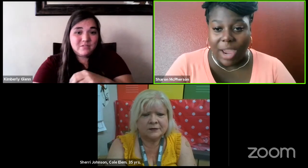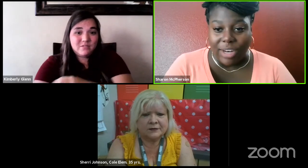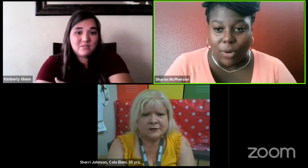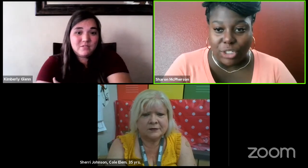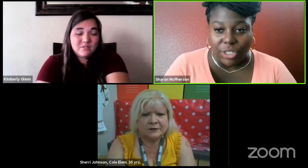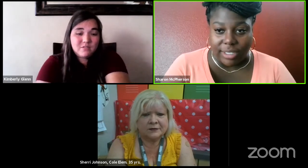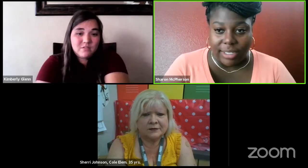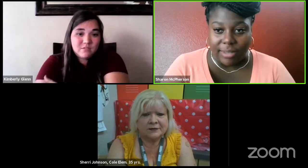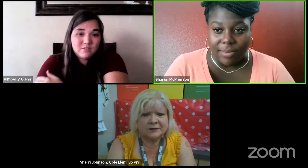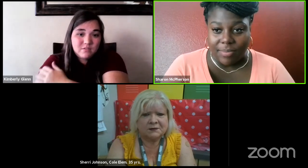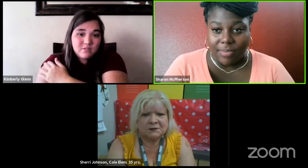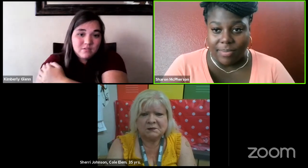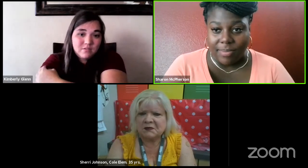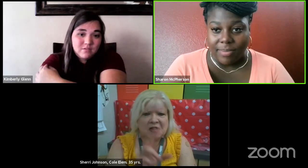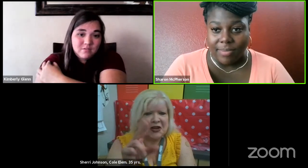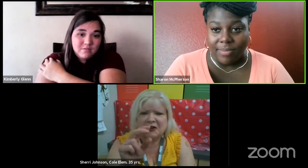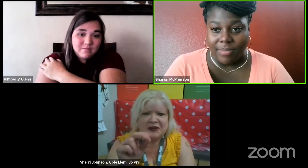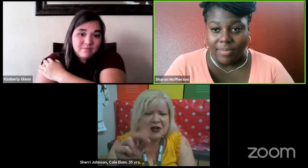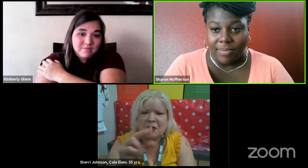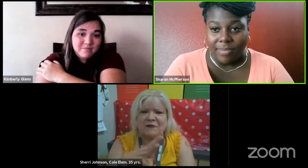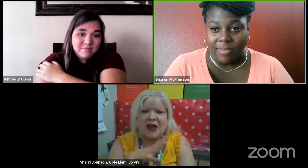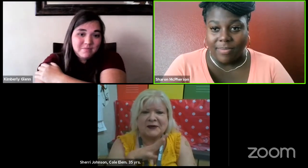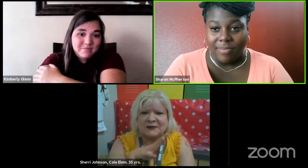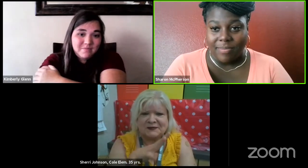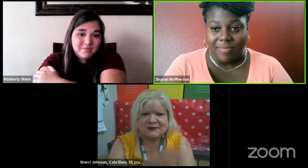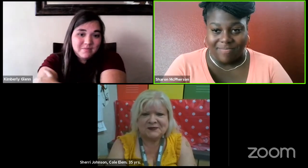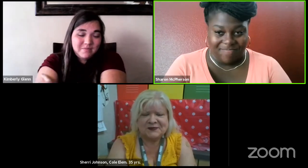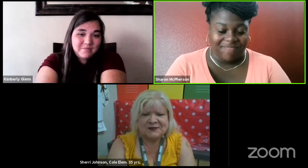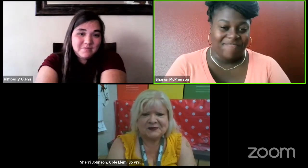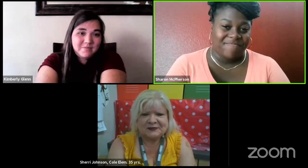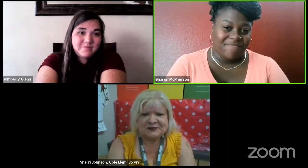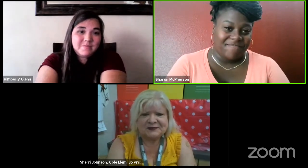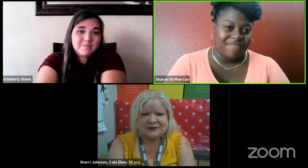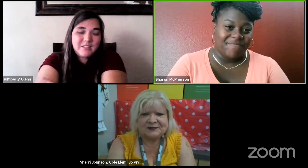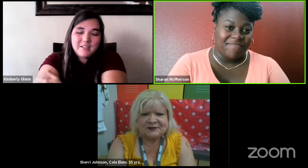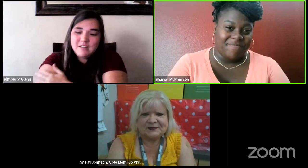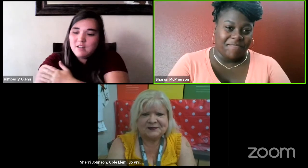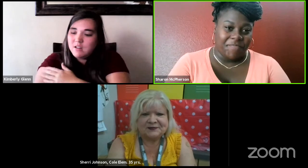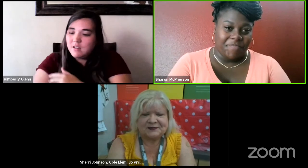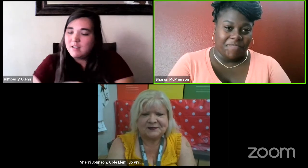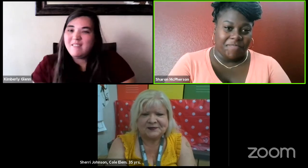Sherry, do you have any questions? No, I'm fine.